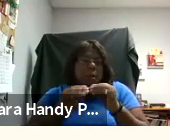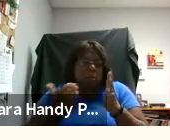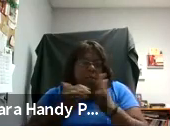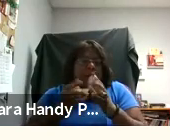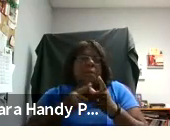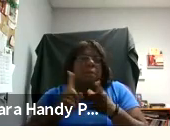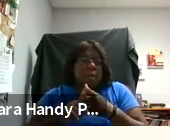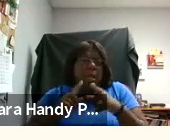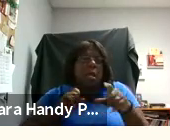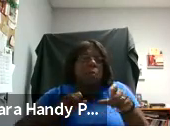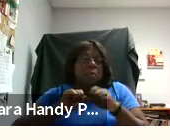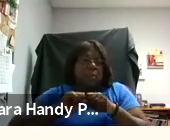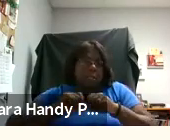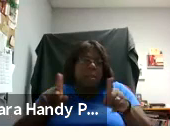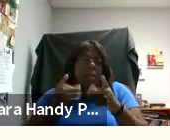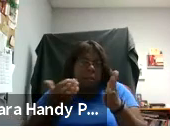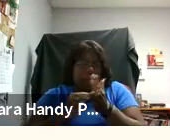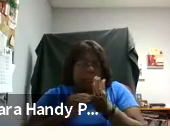actually send this back out to you all.